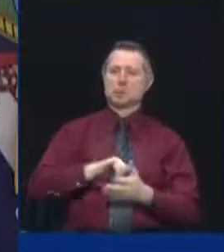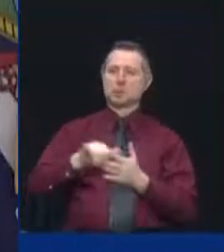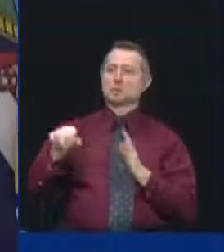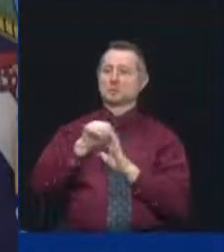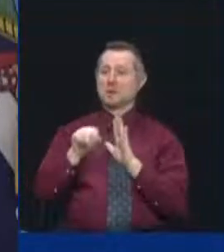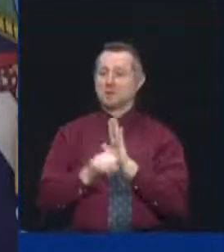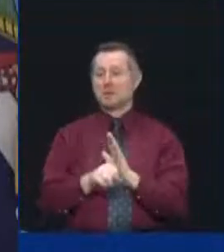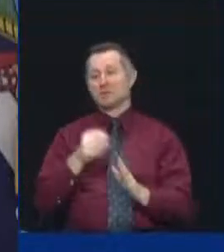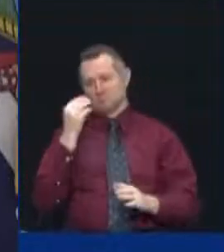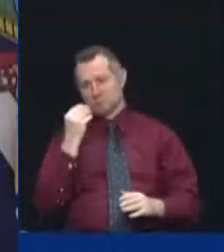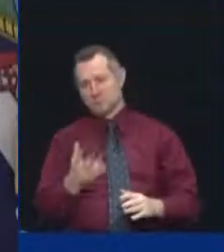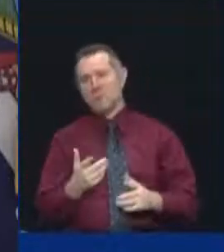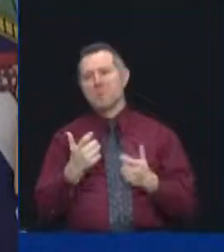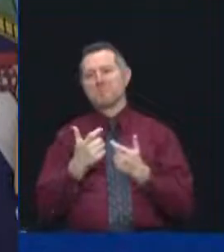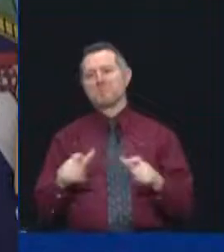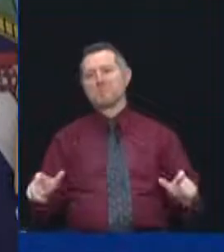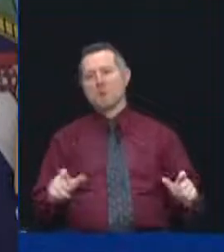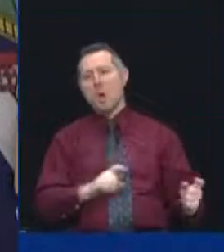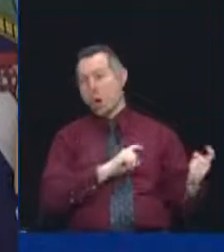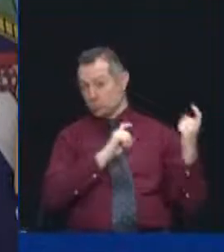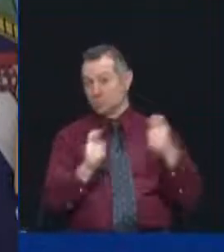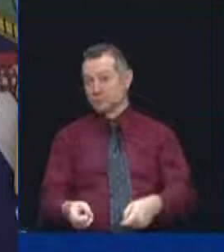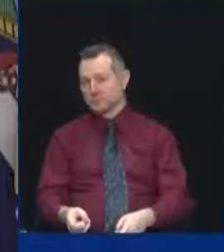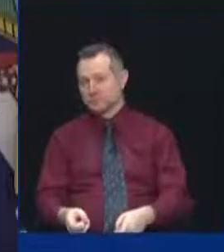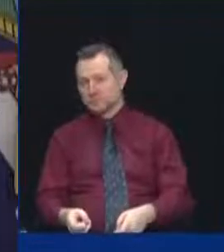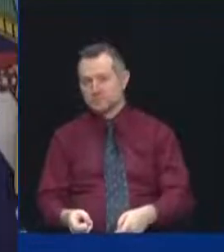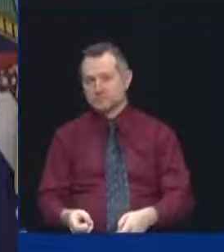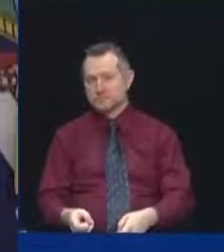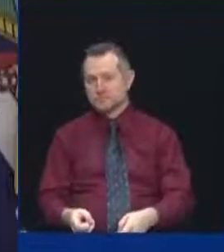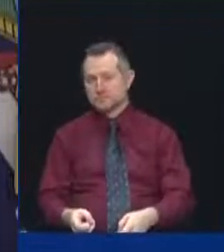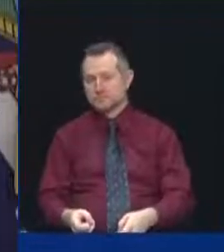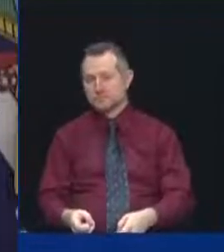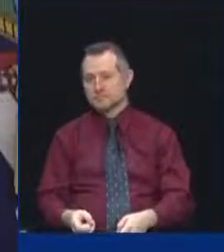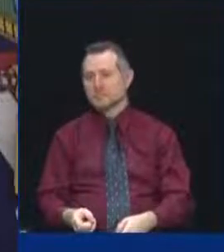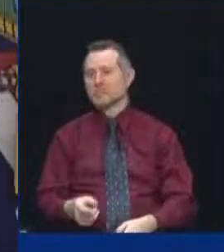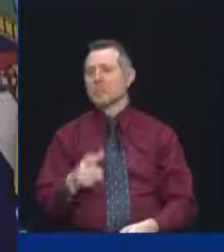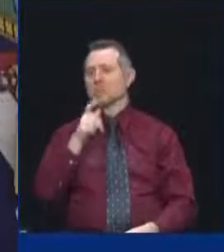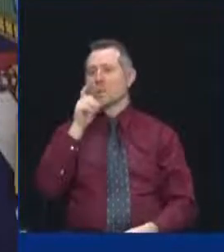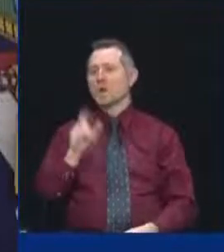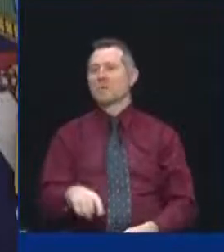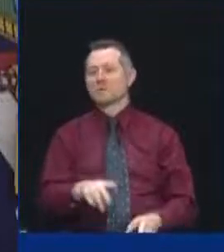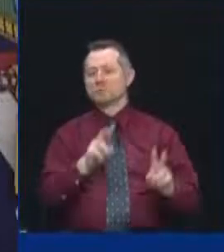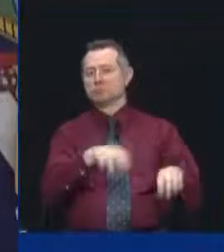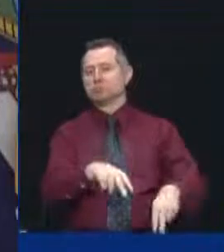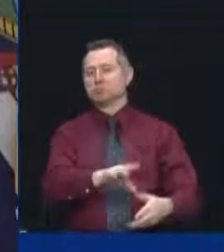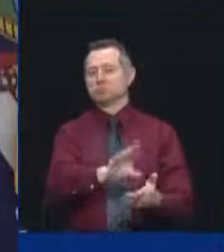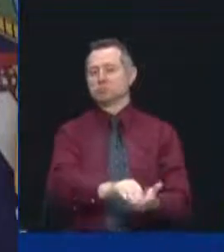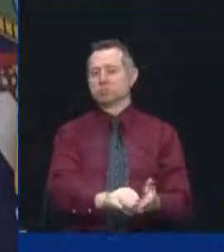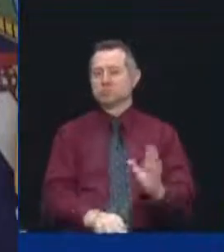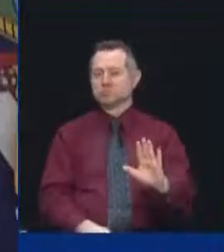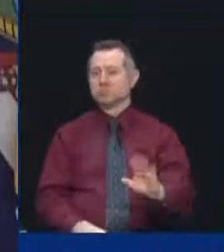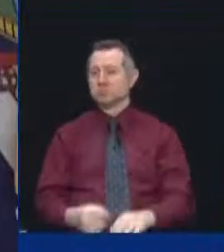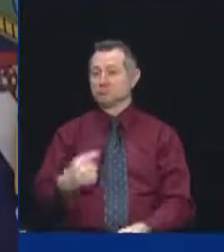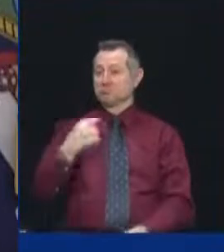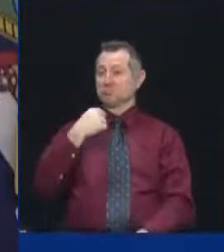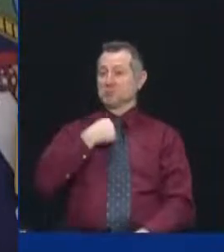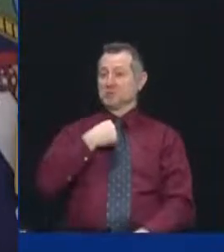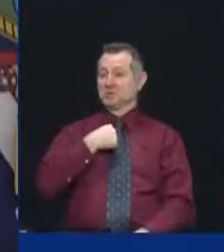is significant and should not be diminished. And I diminish no